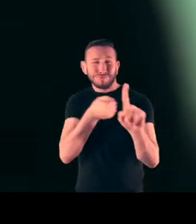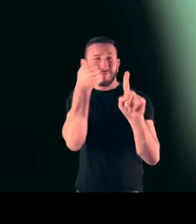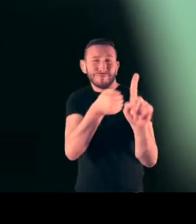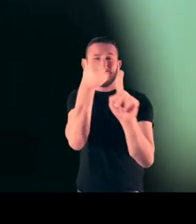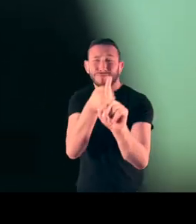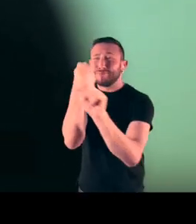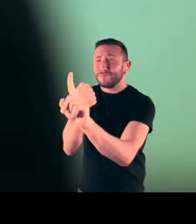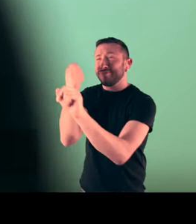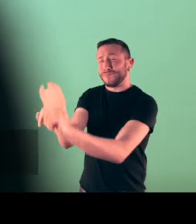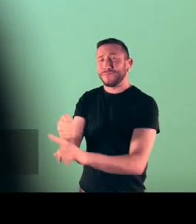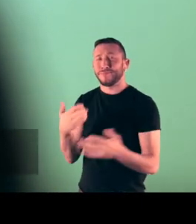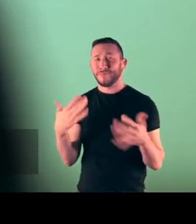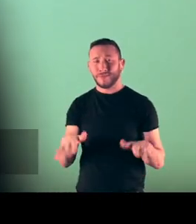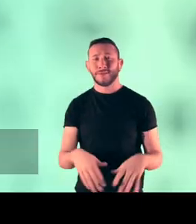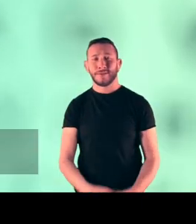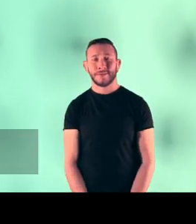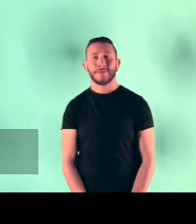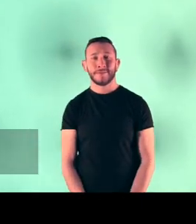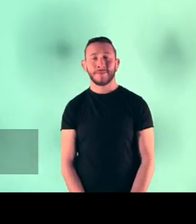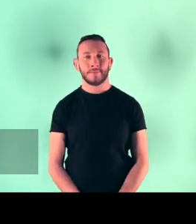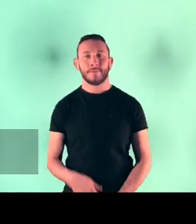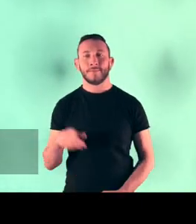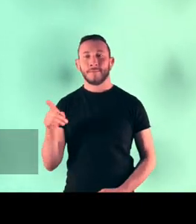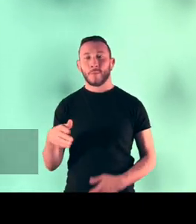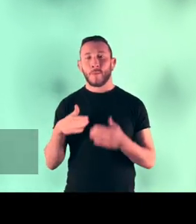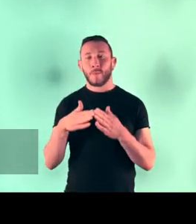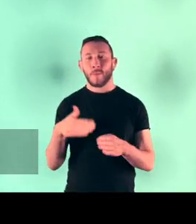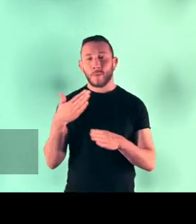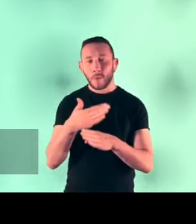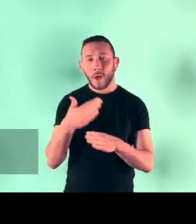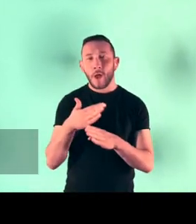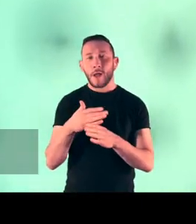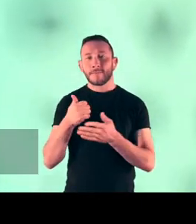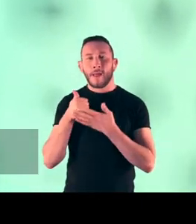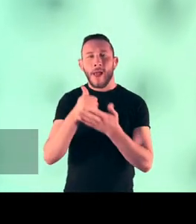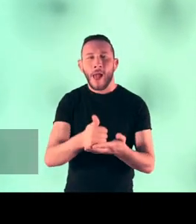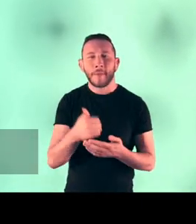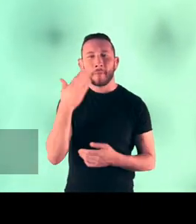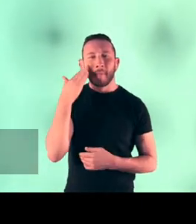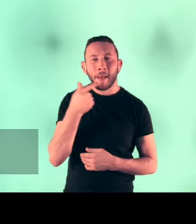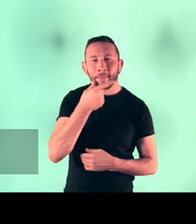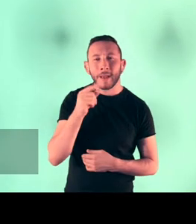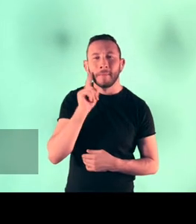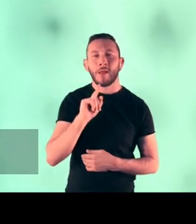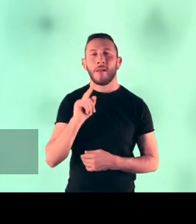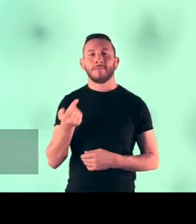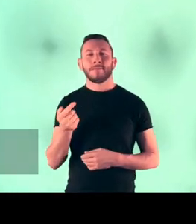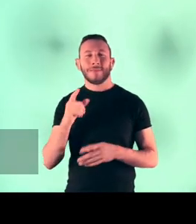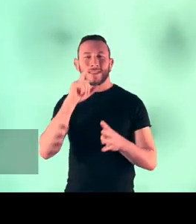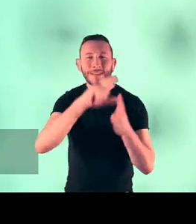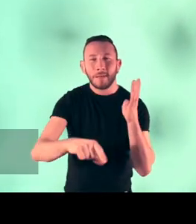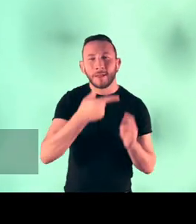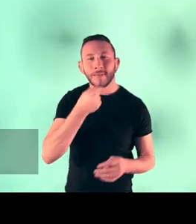had obstacles to go through. And how he worked on the boats and helped all the black people and disabled